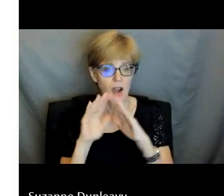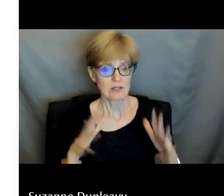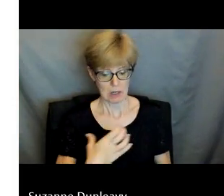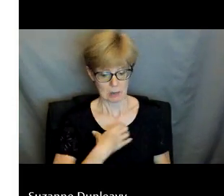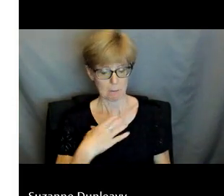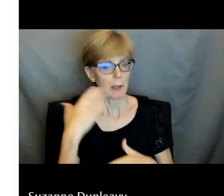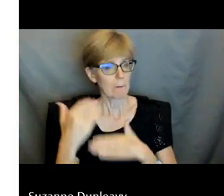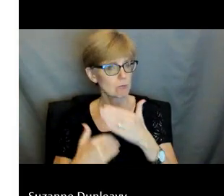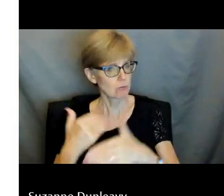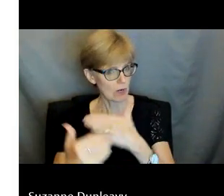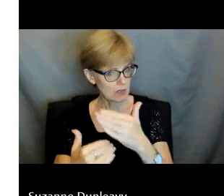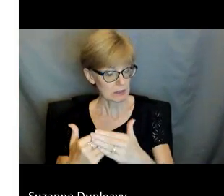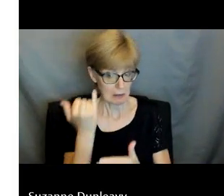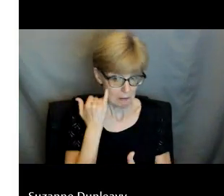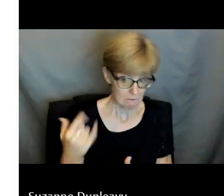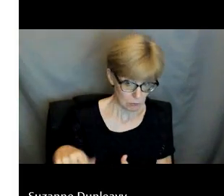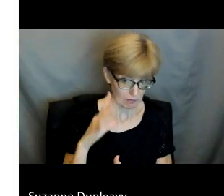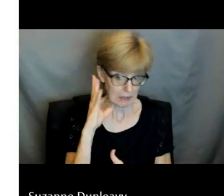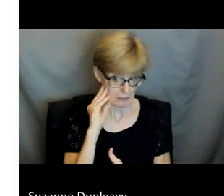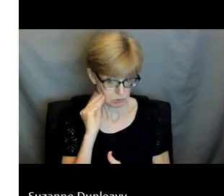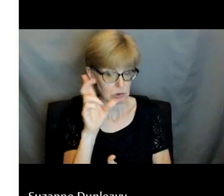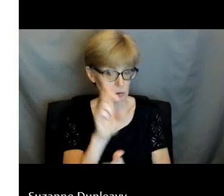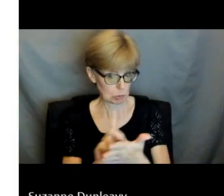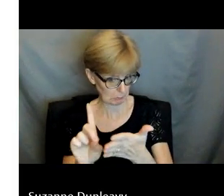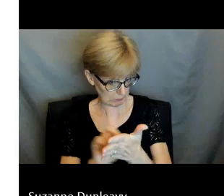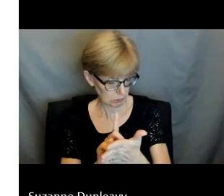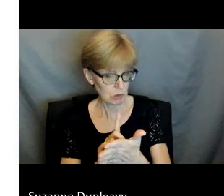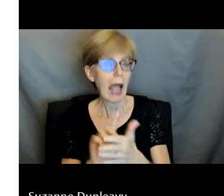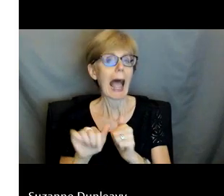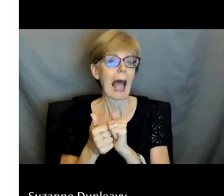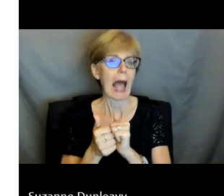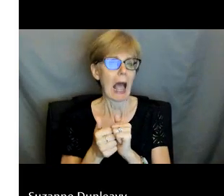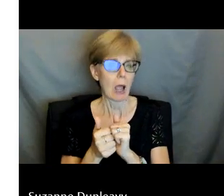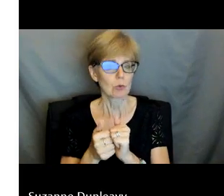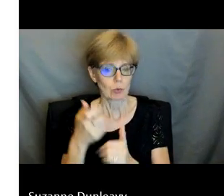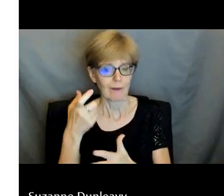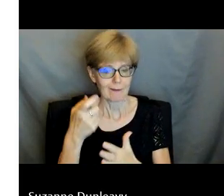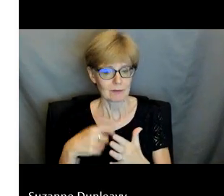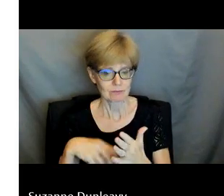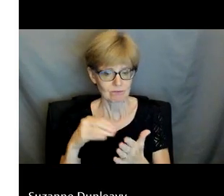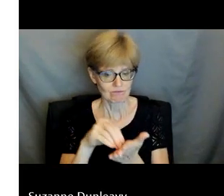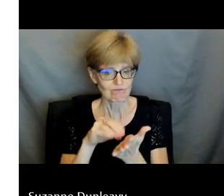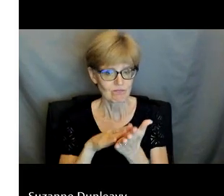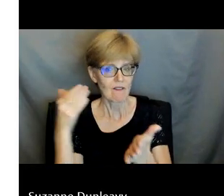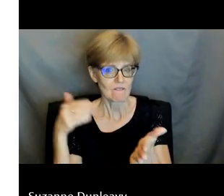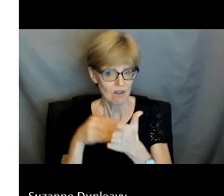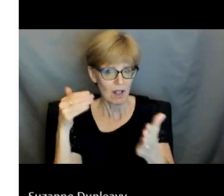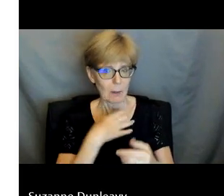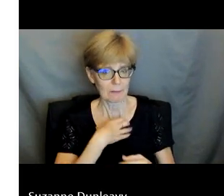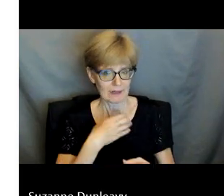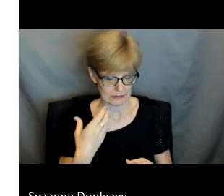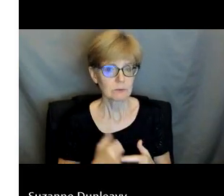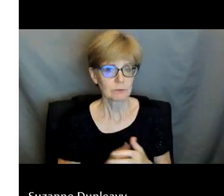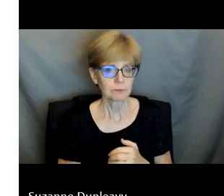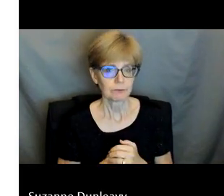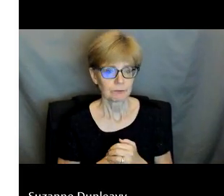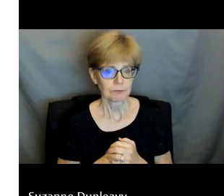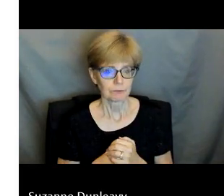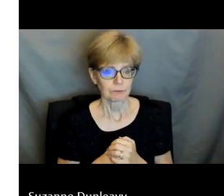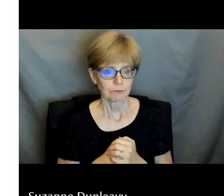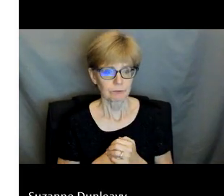believes that they've experienced housing discrimination and how to file with our agency. And we will also seek to answer any